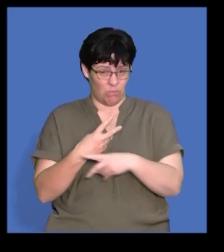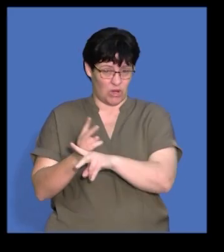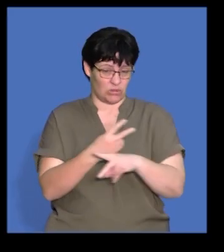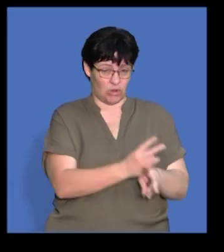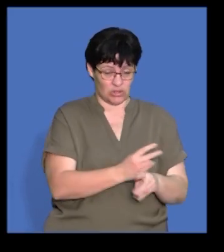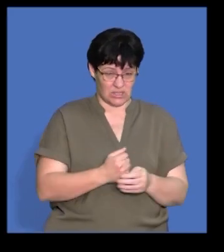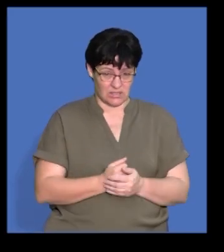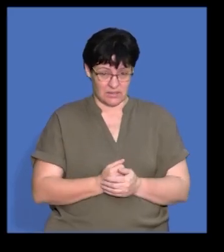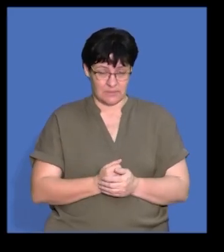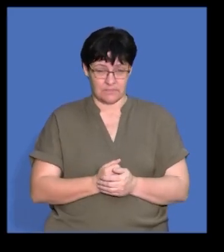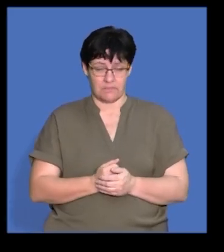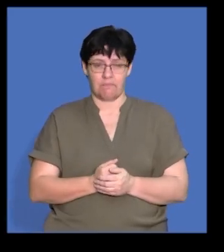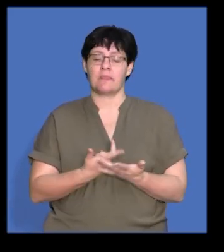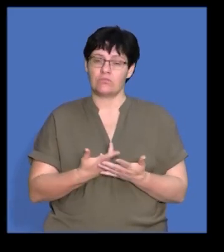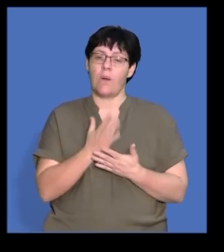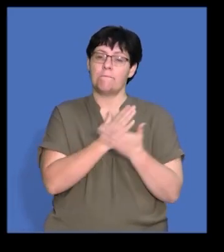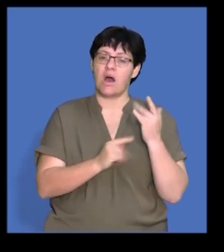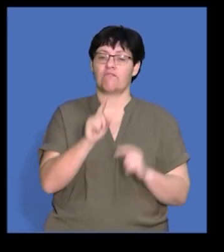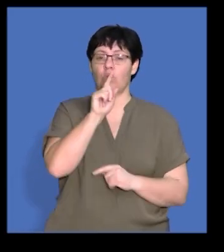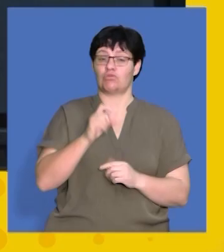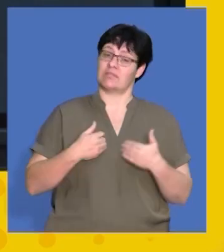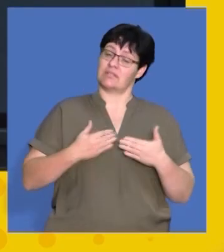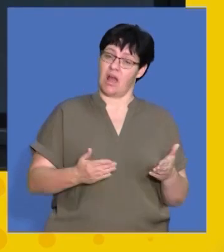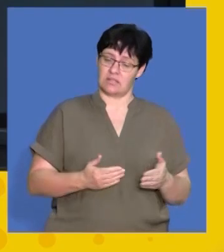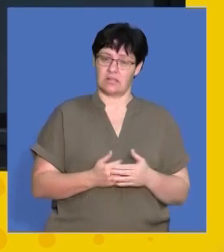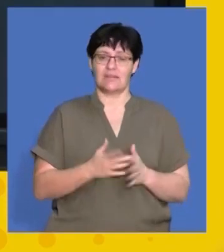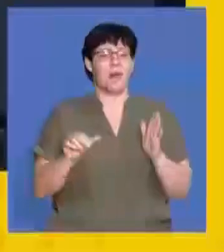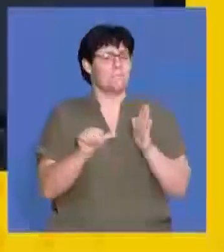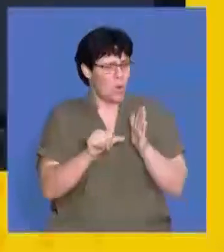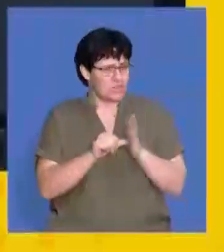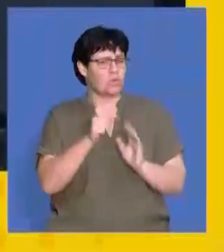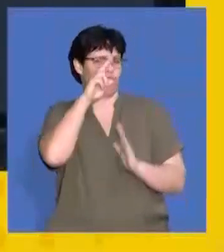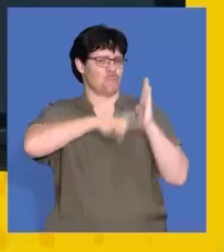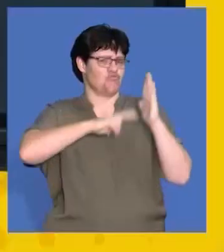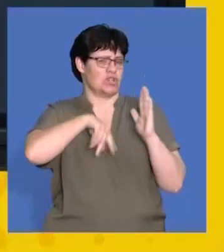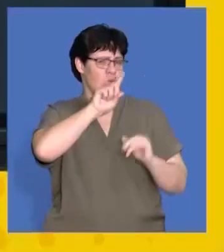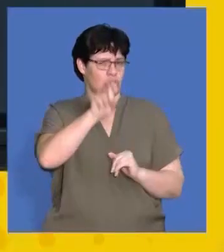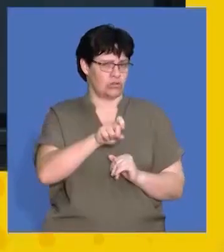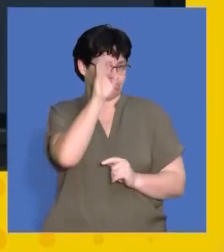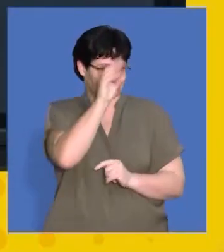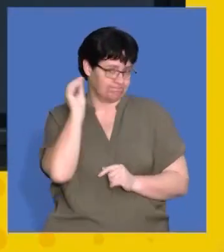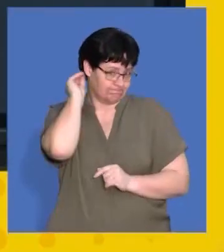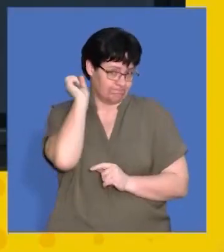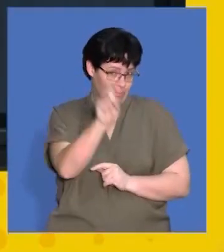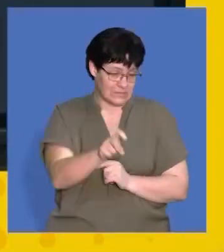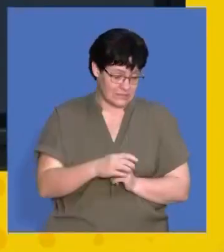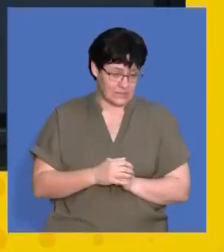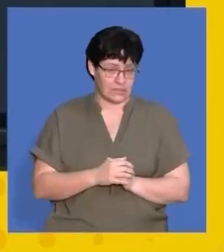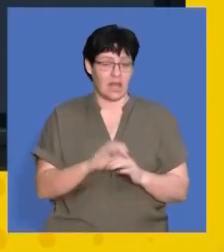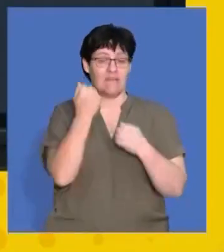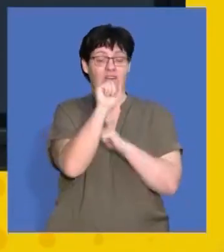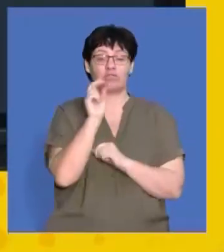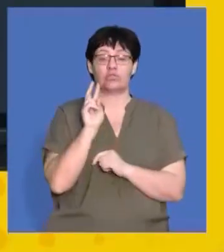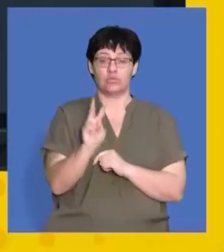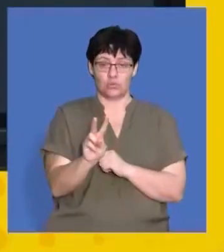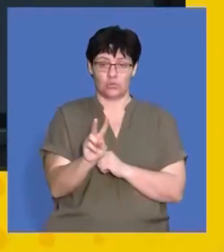two factories? Now, part of the question in the very beginning, and this is important when you read the question to take these things into account, factory